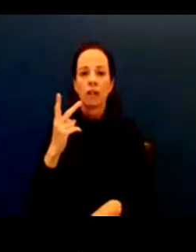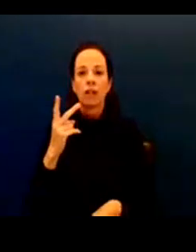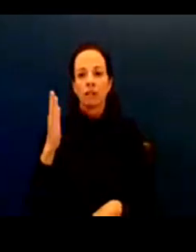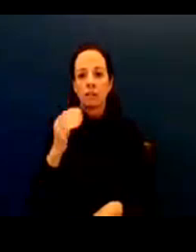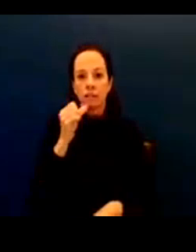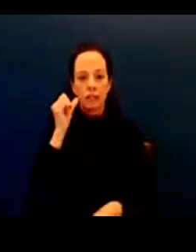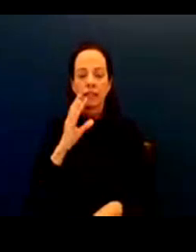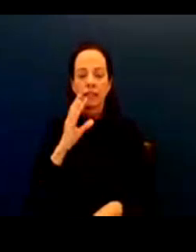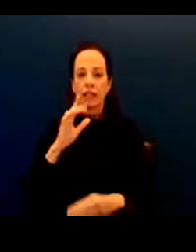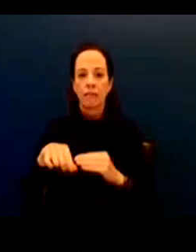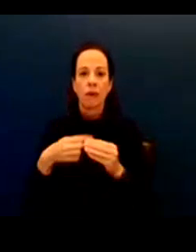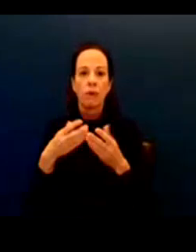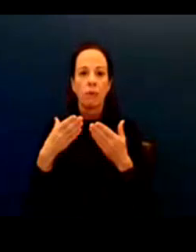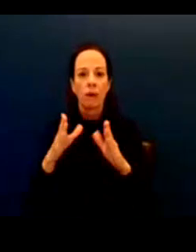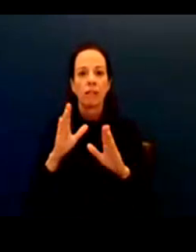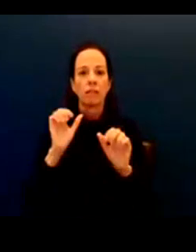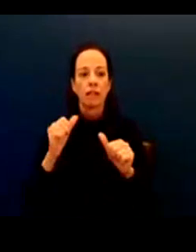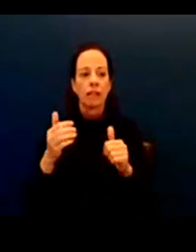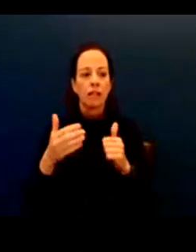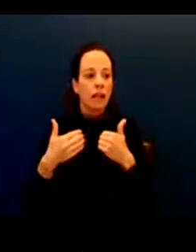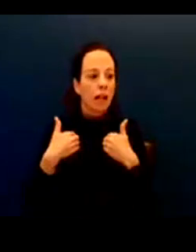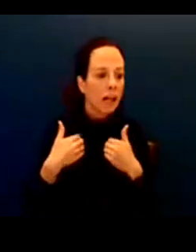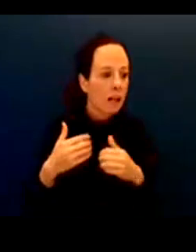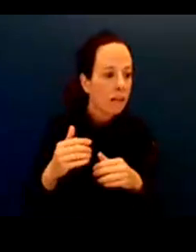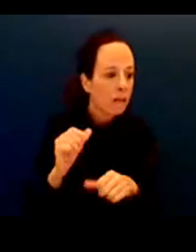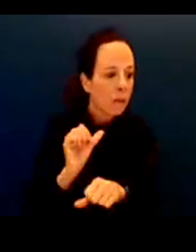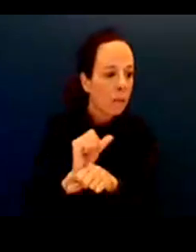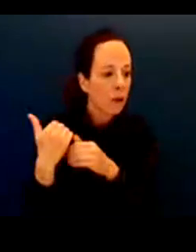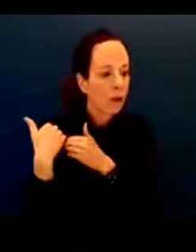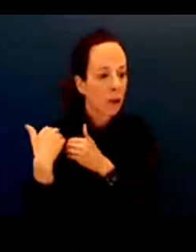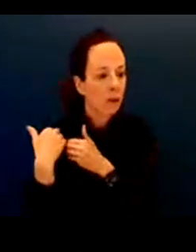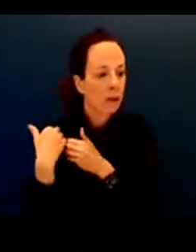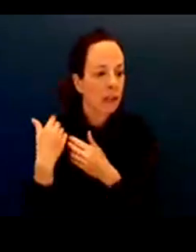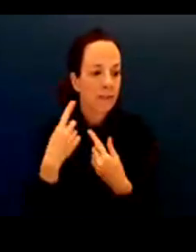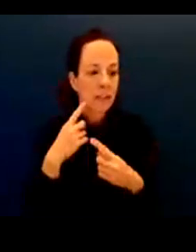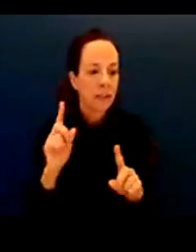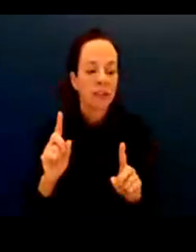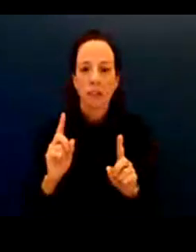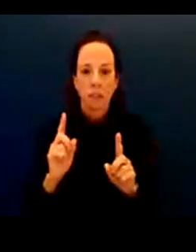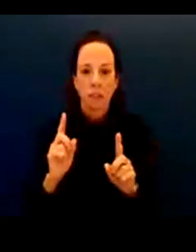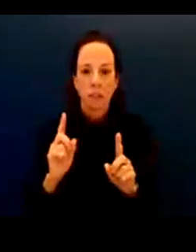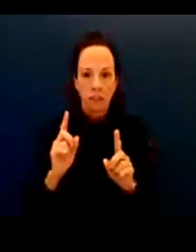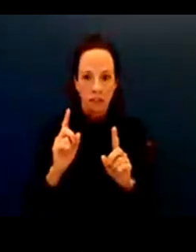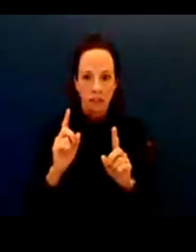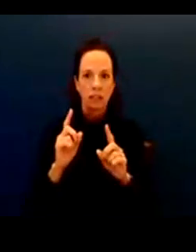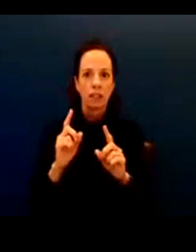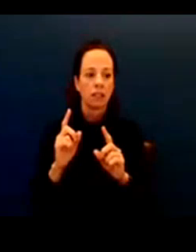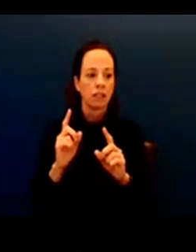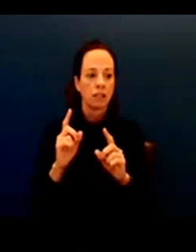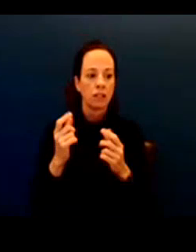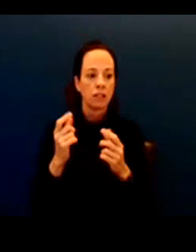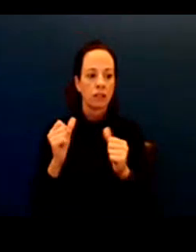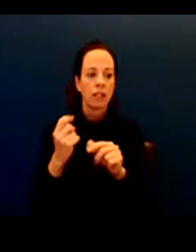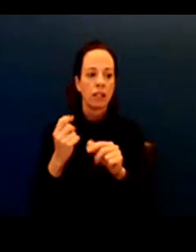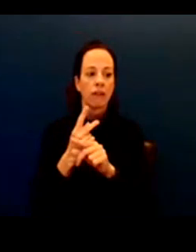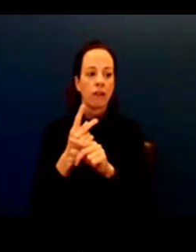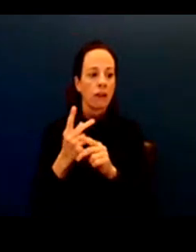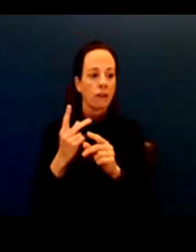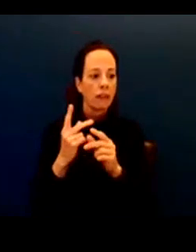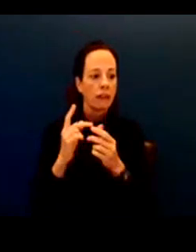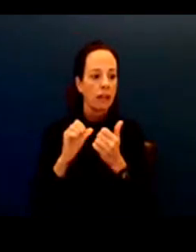can make our workload efficient so we can focus more on strategic thinking. And we're exploring tools and how we can improve our project delivery processes